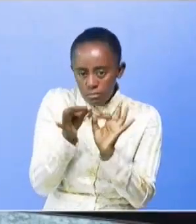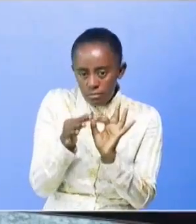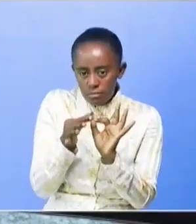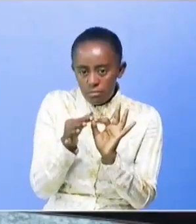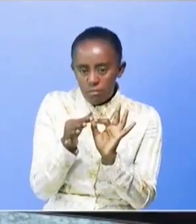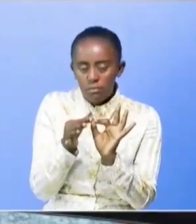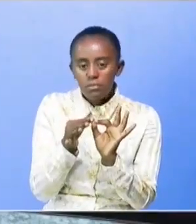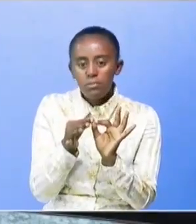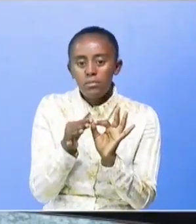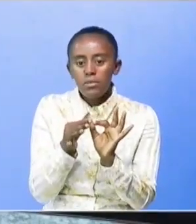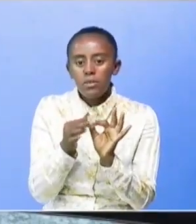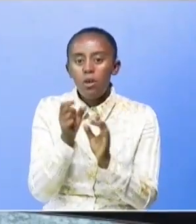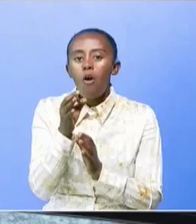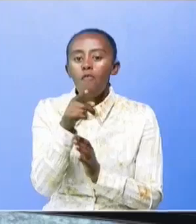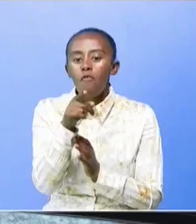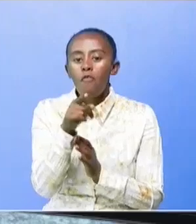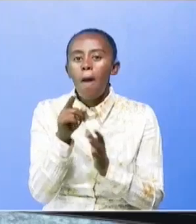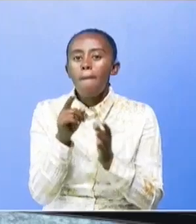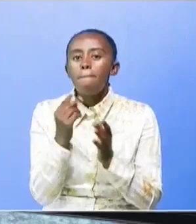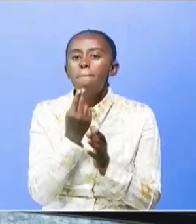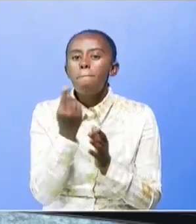of benefit?